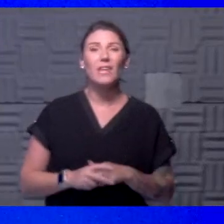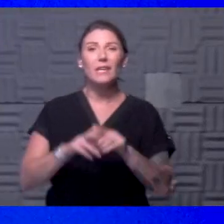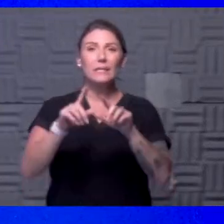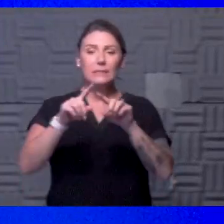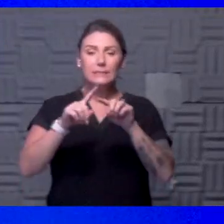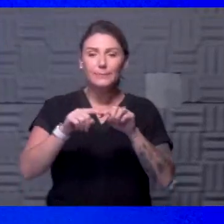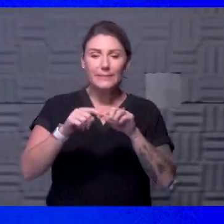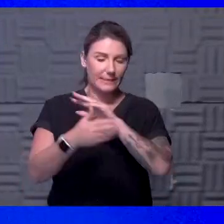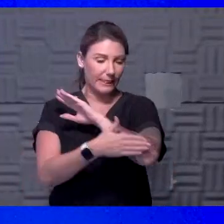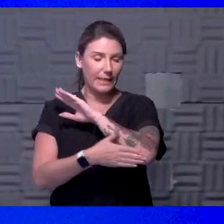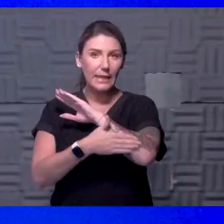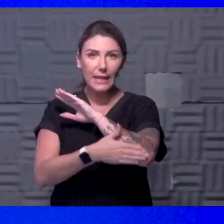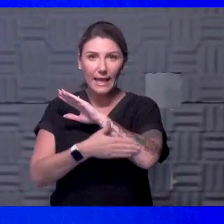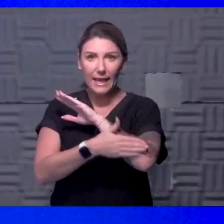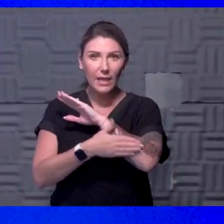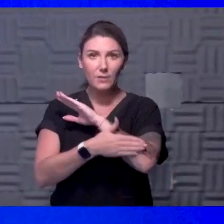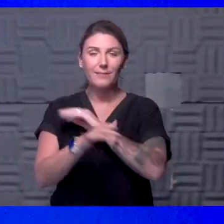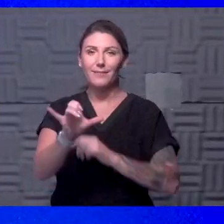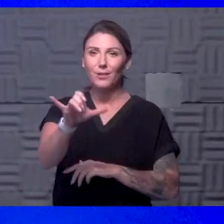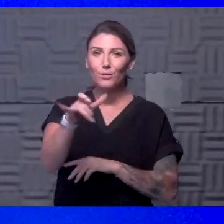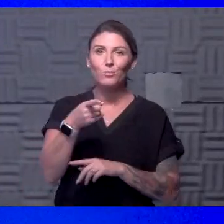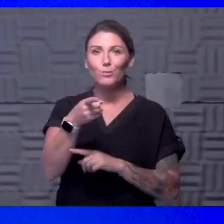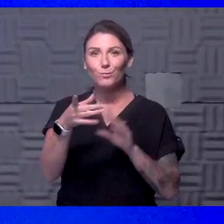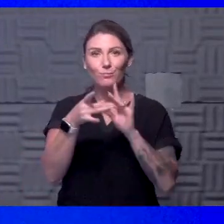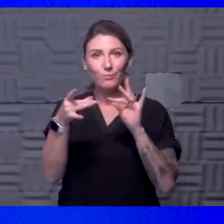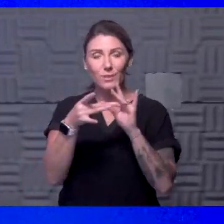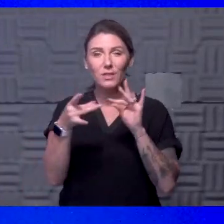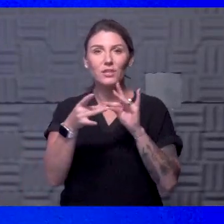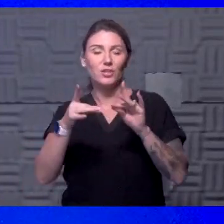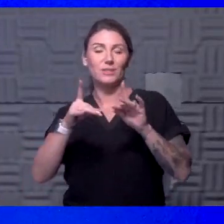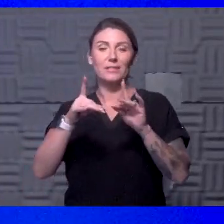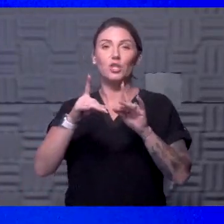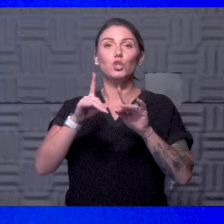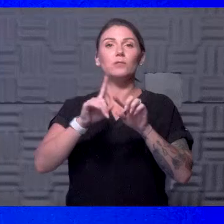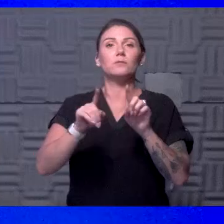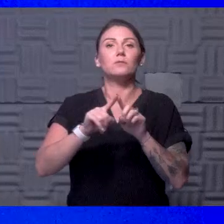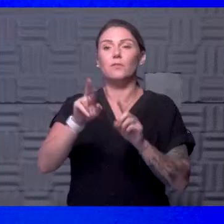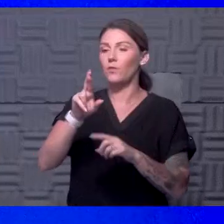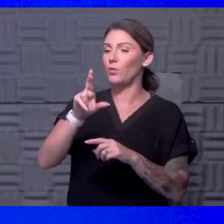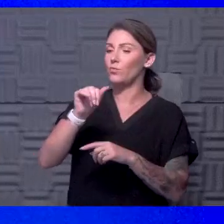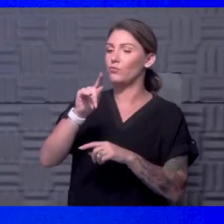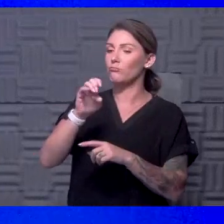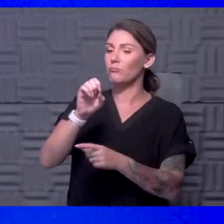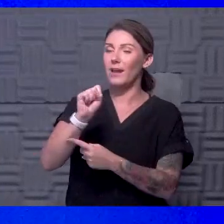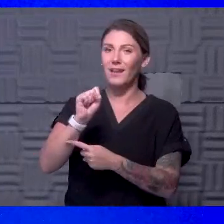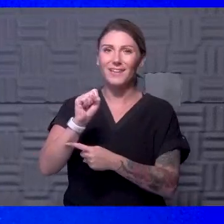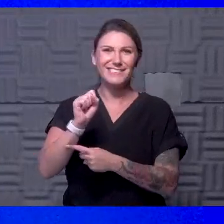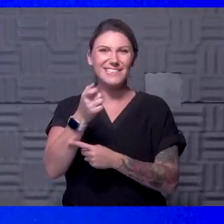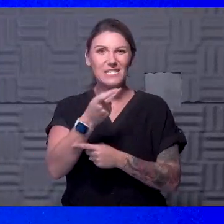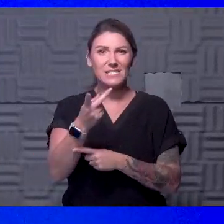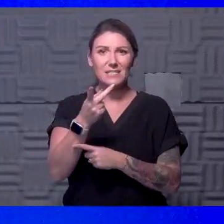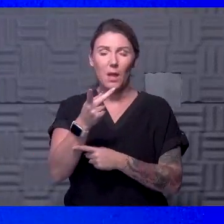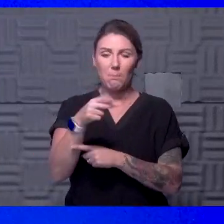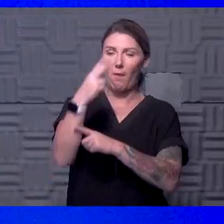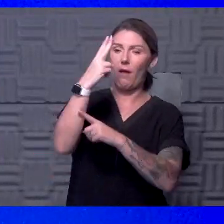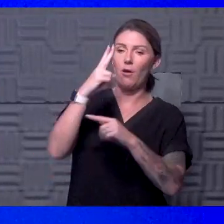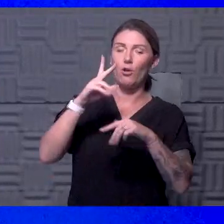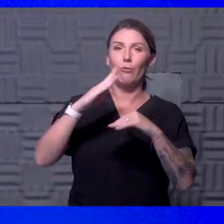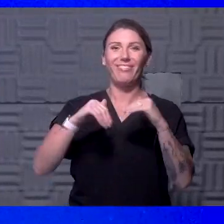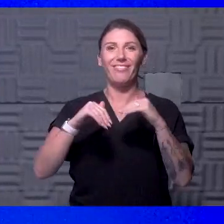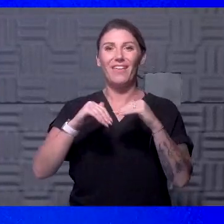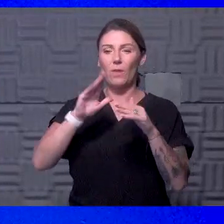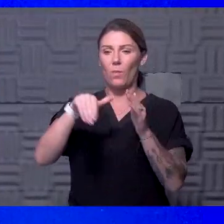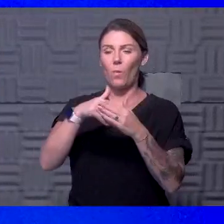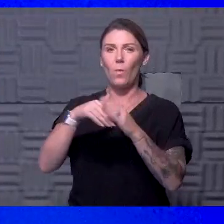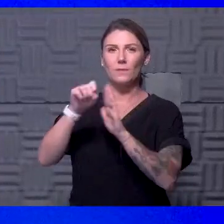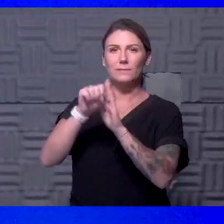depending on what county you are in, just as you had talked about, there are different rates. Some of it is higher than the overall statewide rate of,